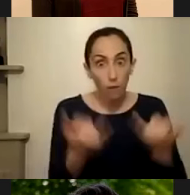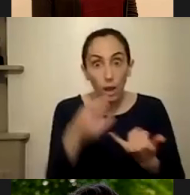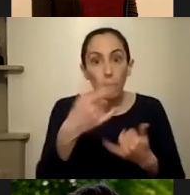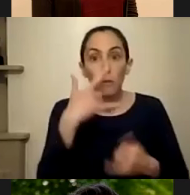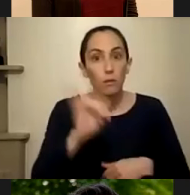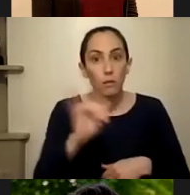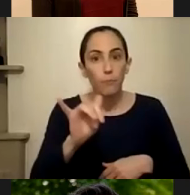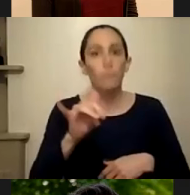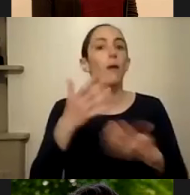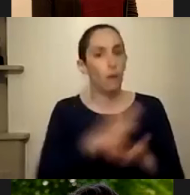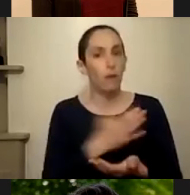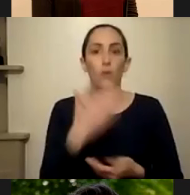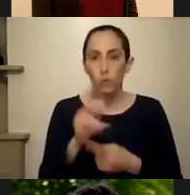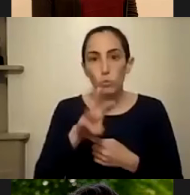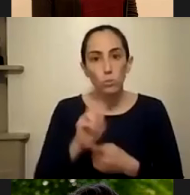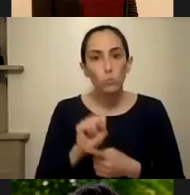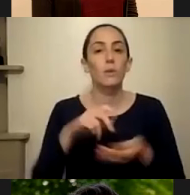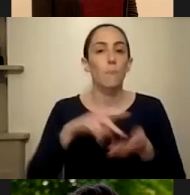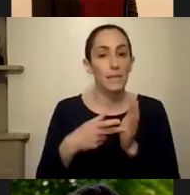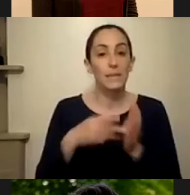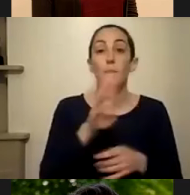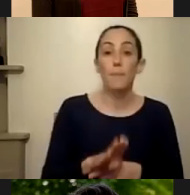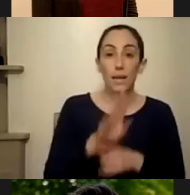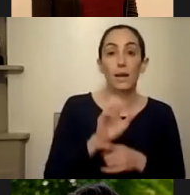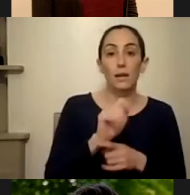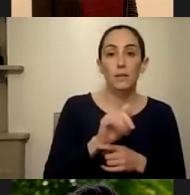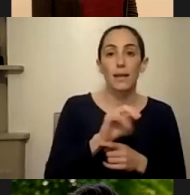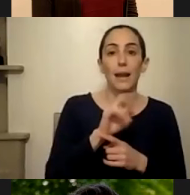us beta catenin Wnt signaling activation,